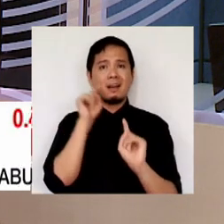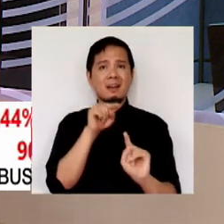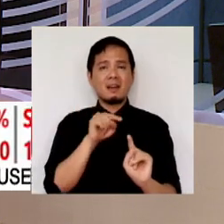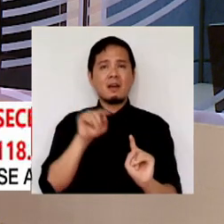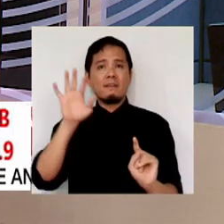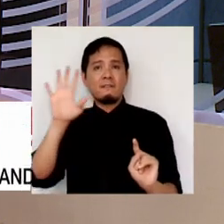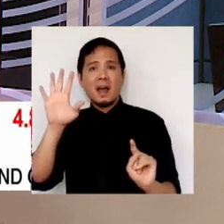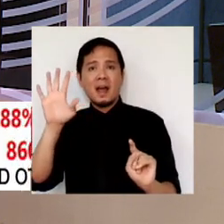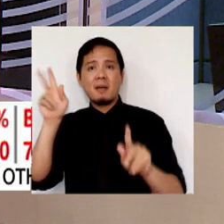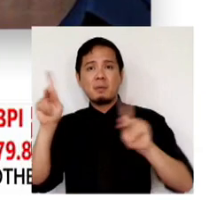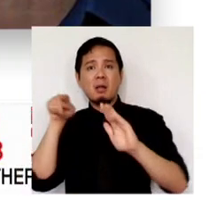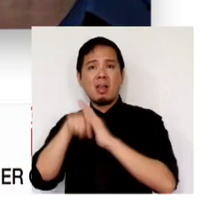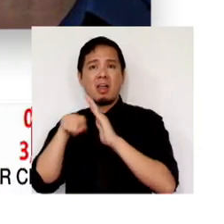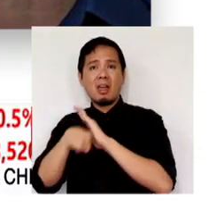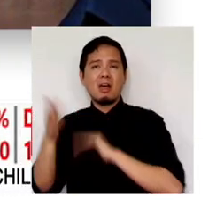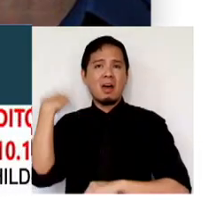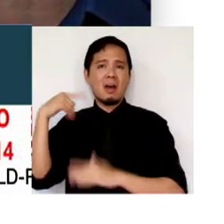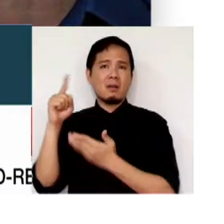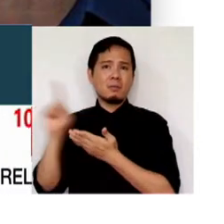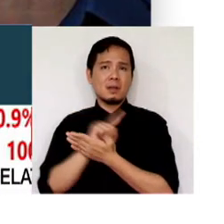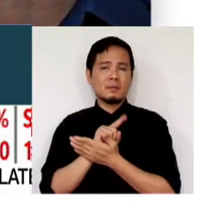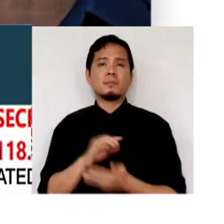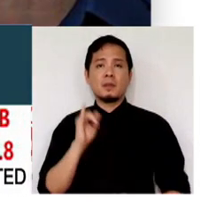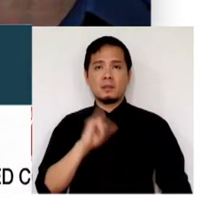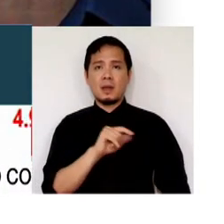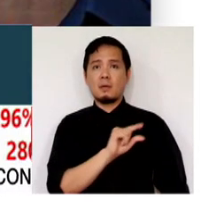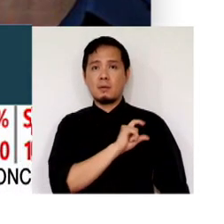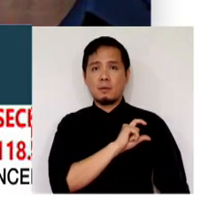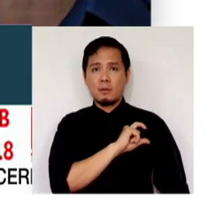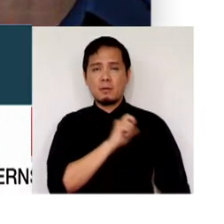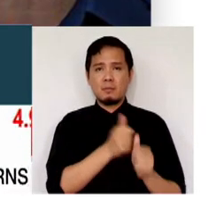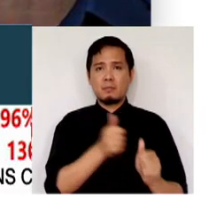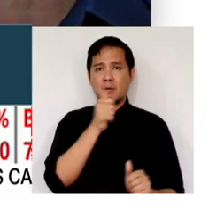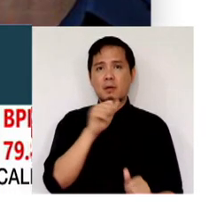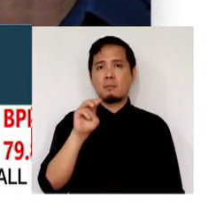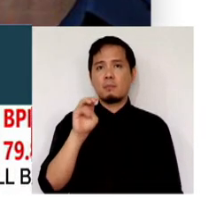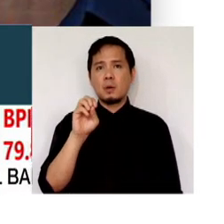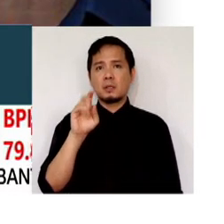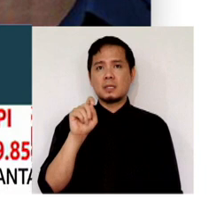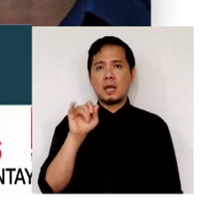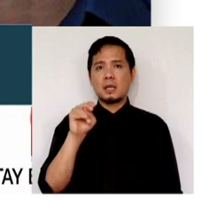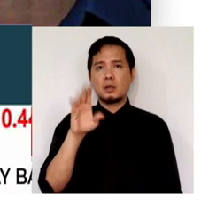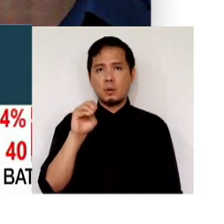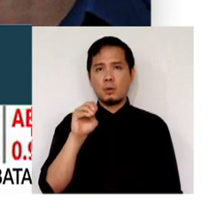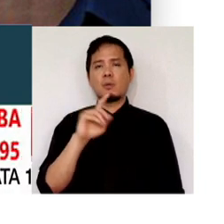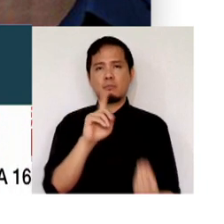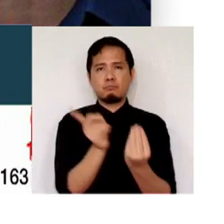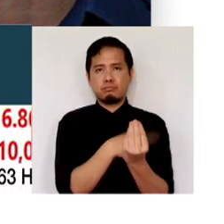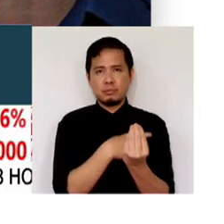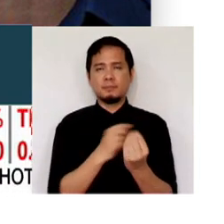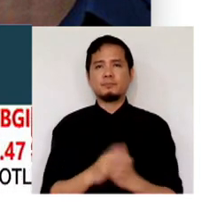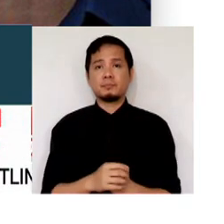last week. The Philippine National Police said Lieutenant Colonel Neil Montaño was relieved for command responsibility. PNP officer in